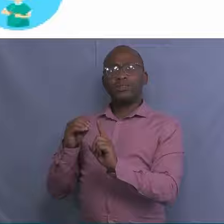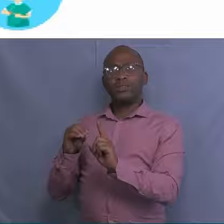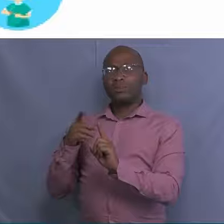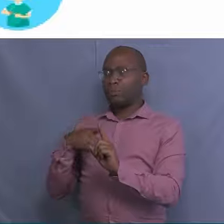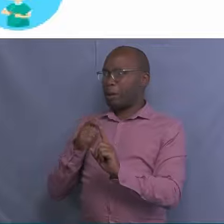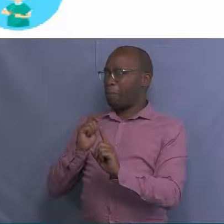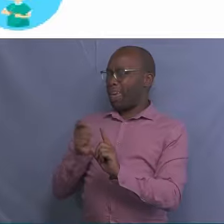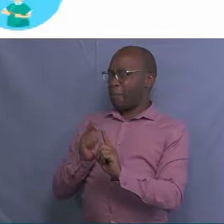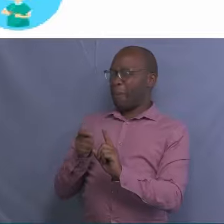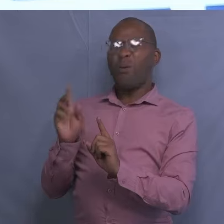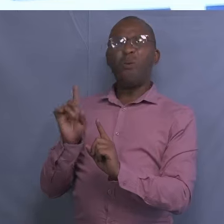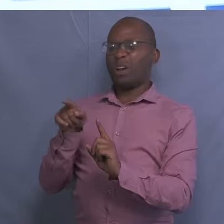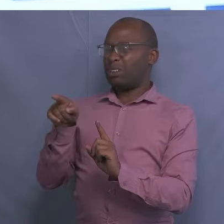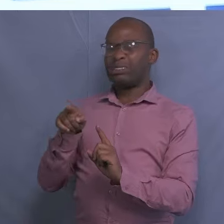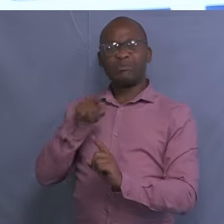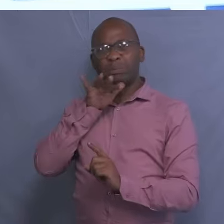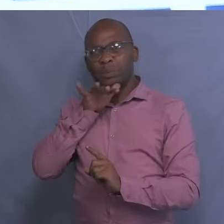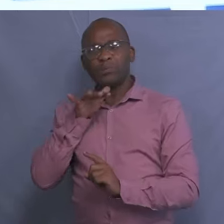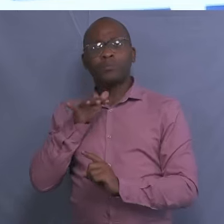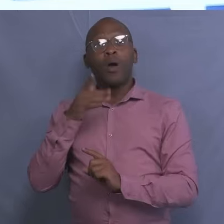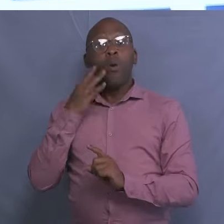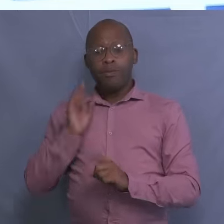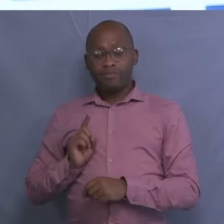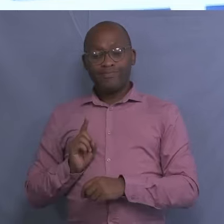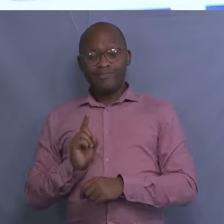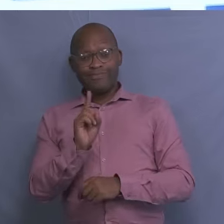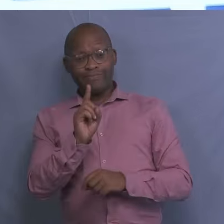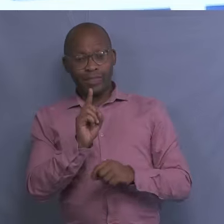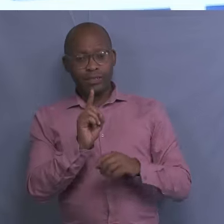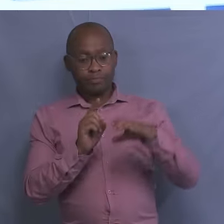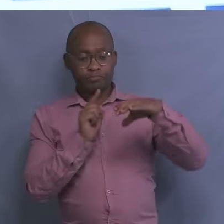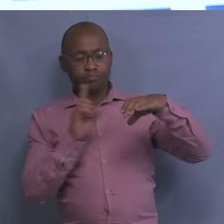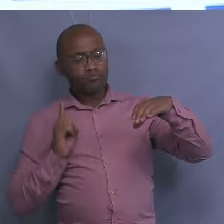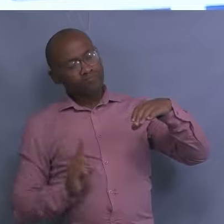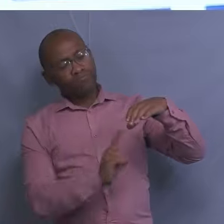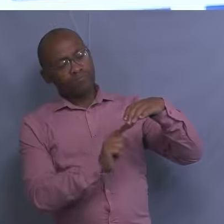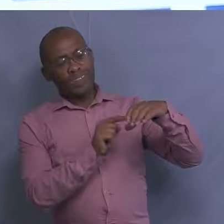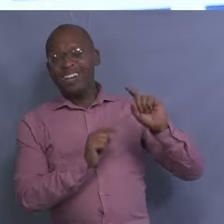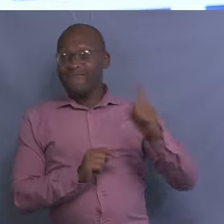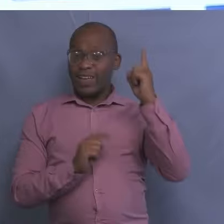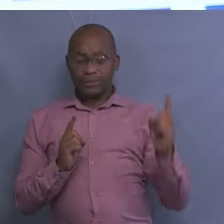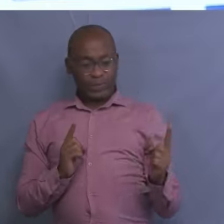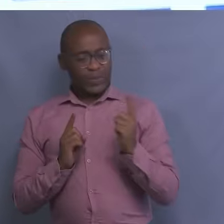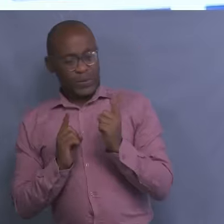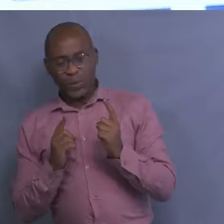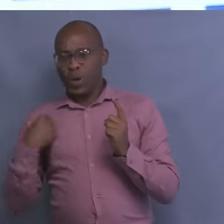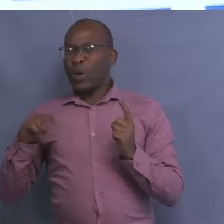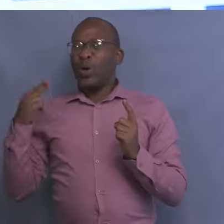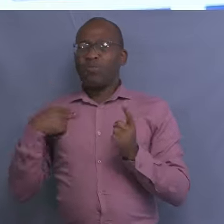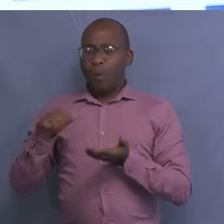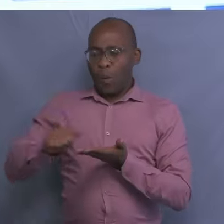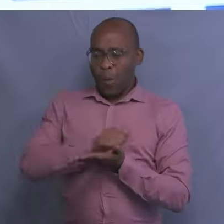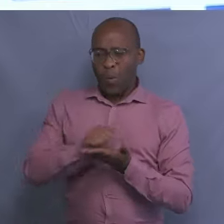The first person you meet, the first point of contact where you meet in this business, the uniform is crinkled, it's not clean, it's